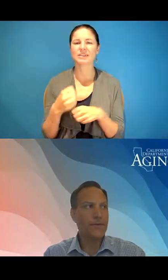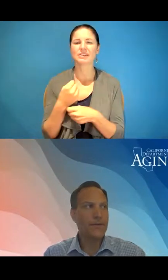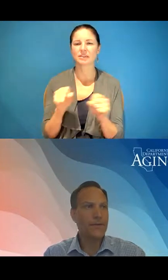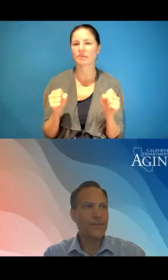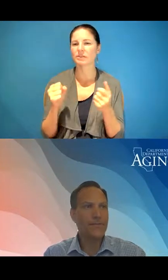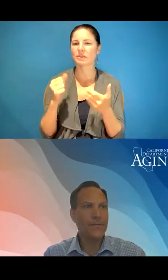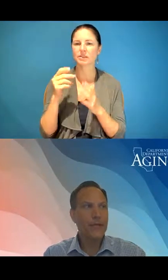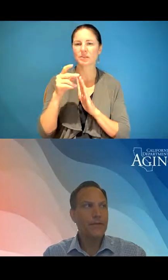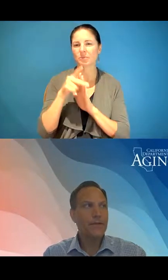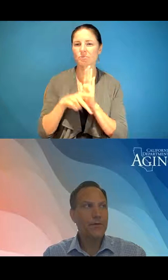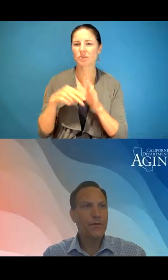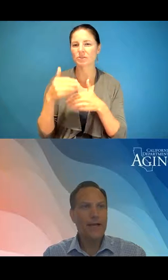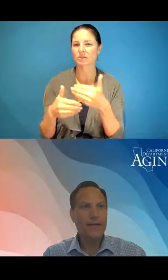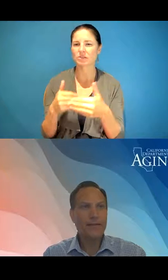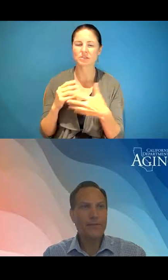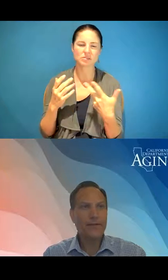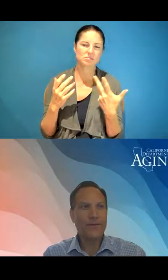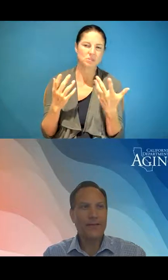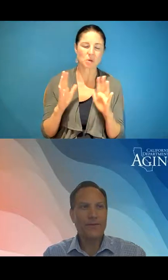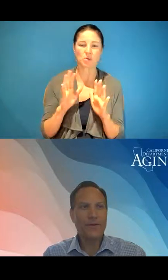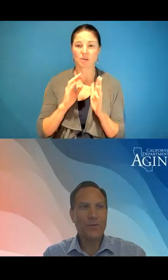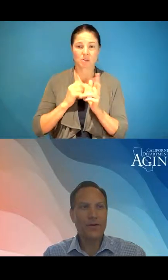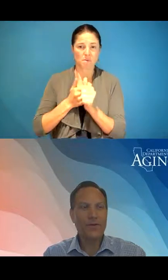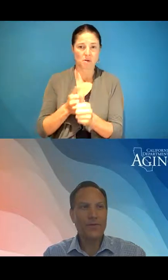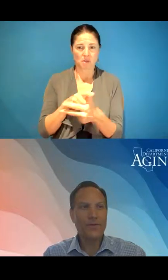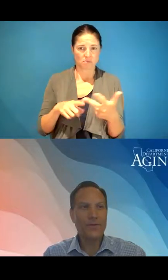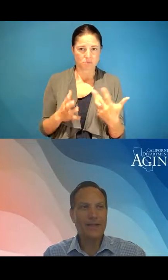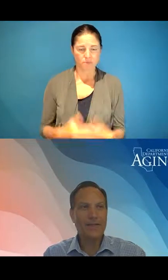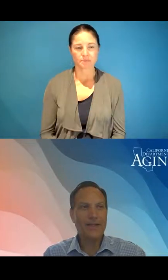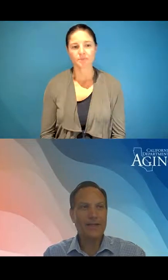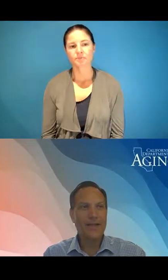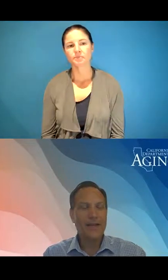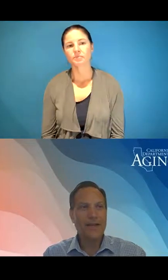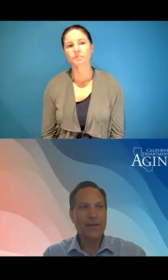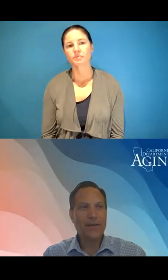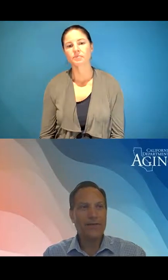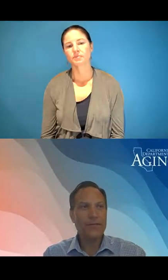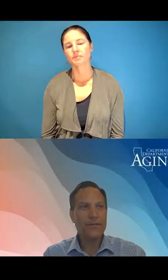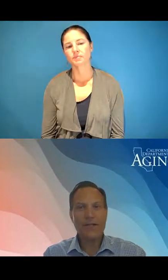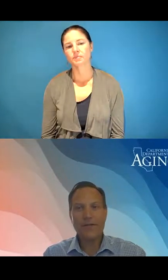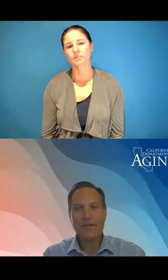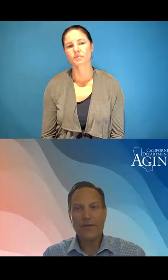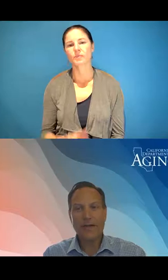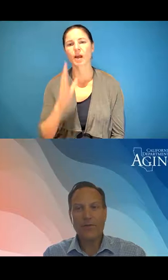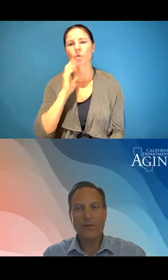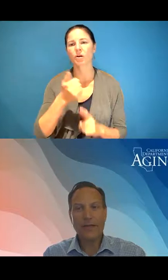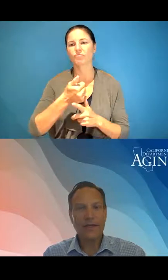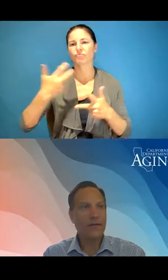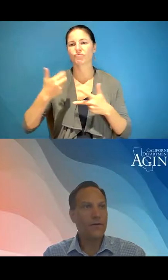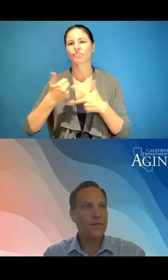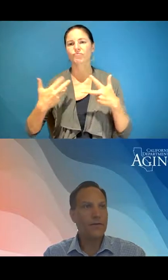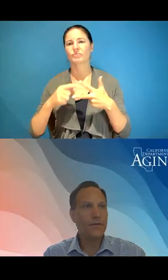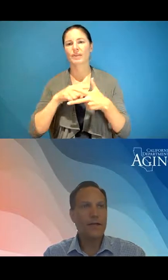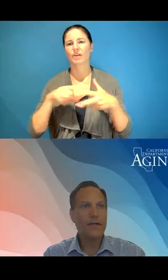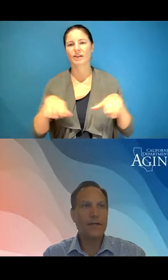in-person services. So that is a brief update. I'll say more on our program activities later in the presentation, but I will hand